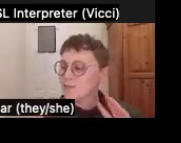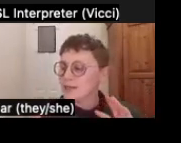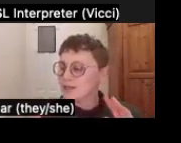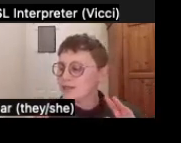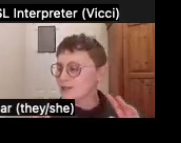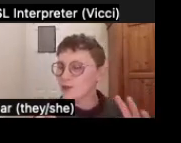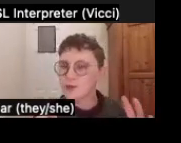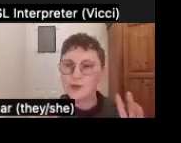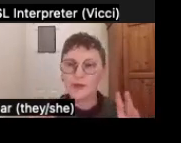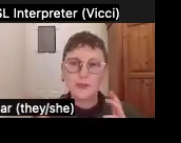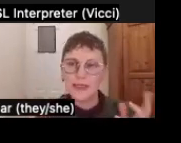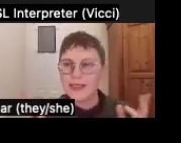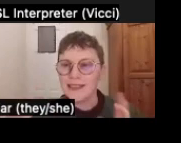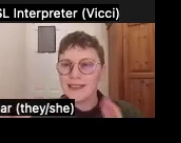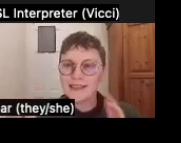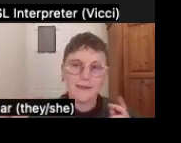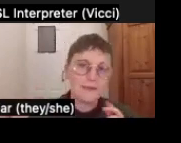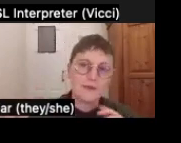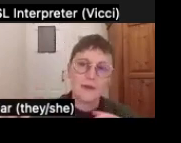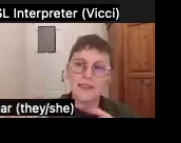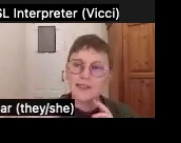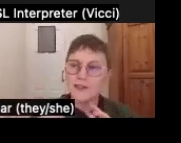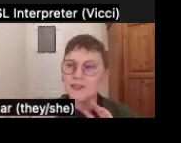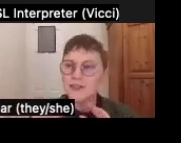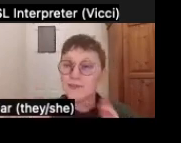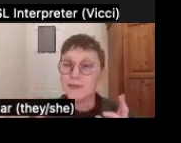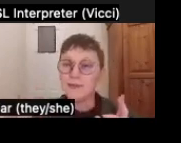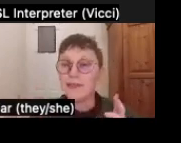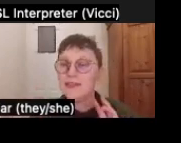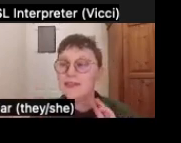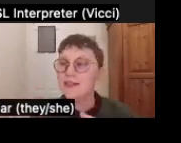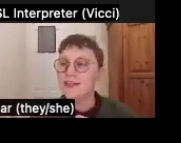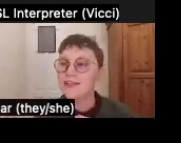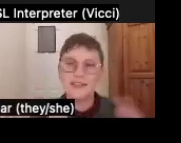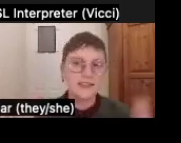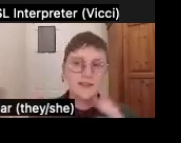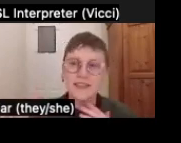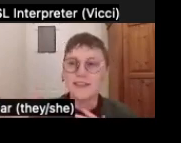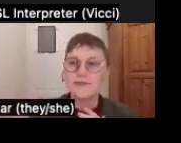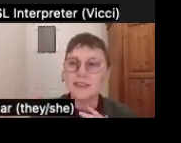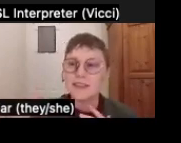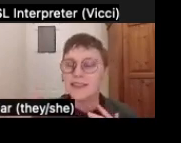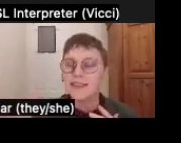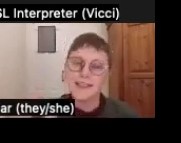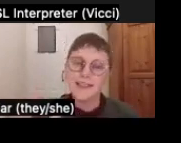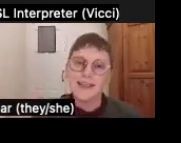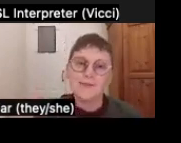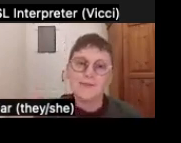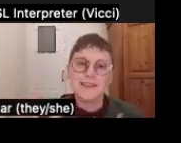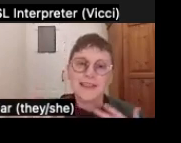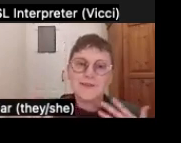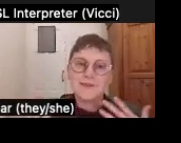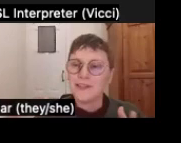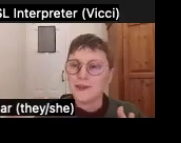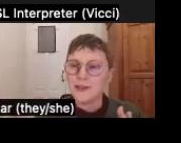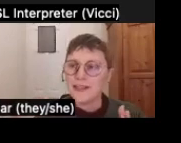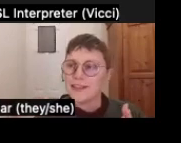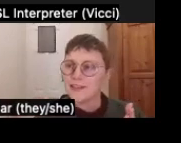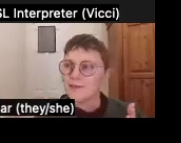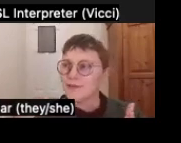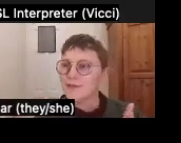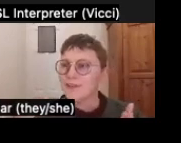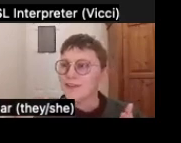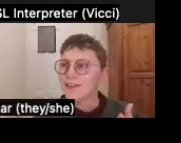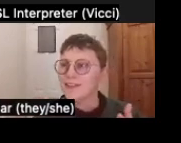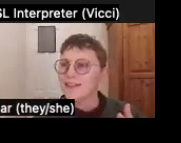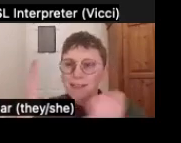a space to play and examine what these notions might mean to each of us individually. It's definitely not a kind